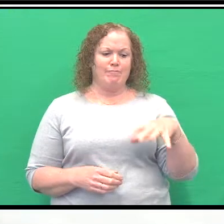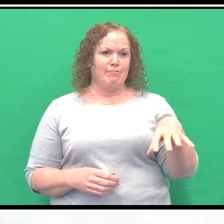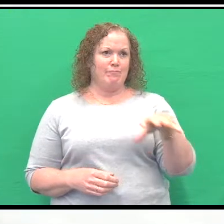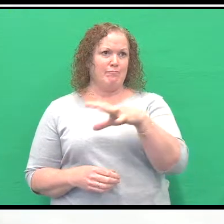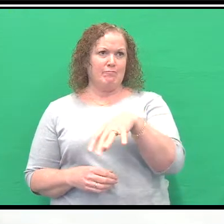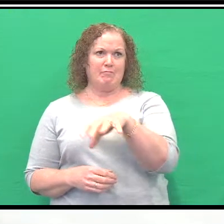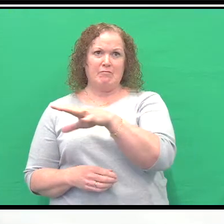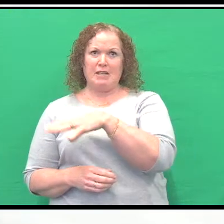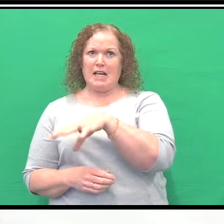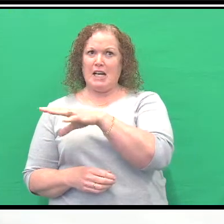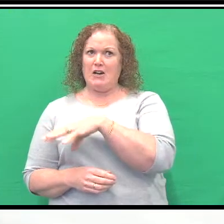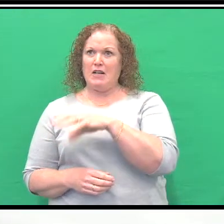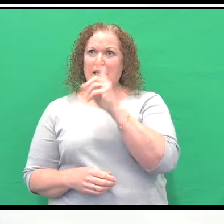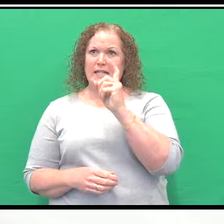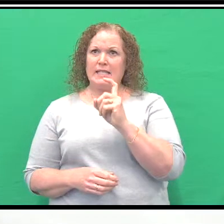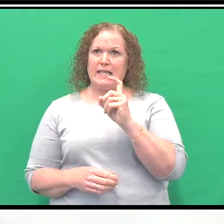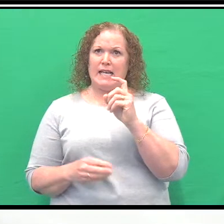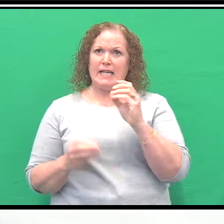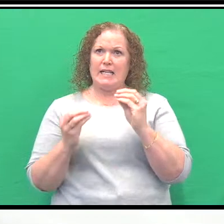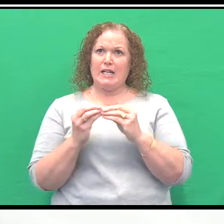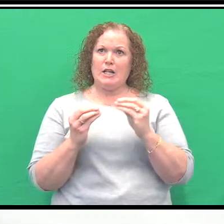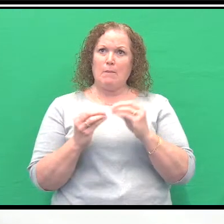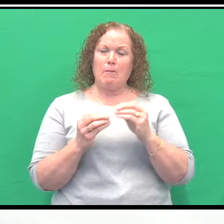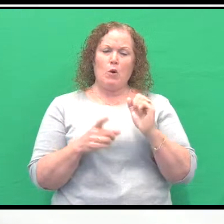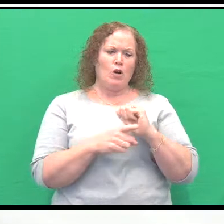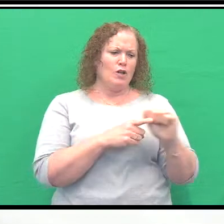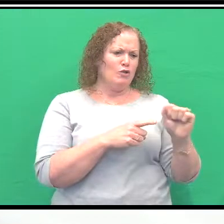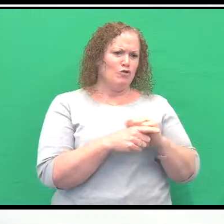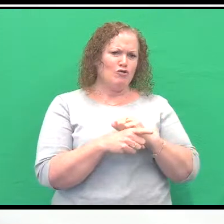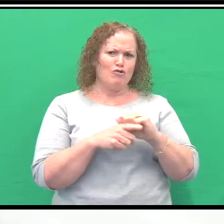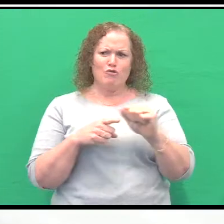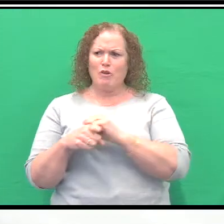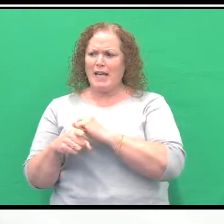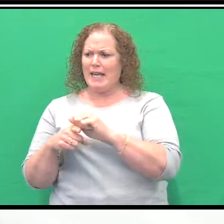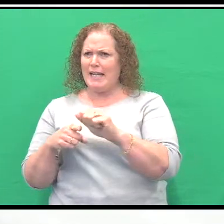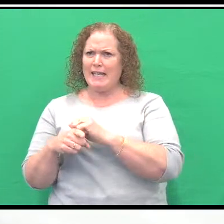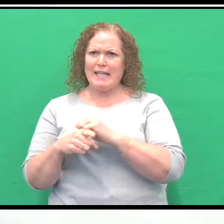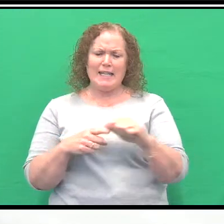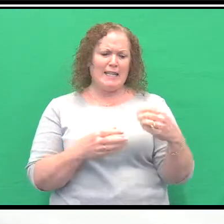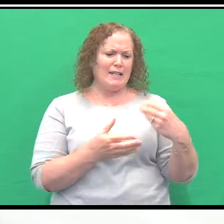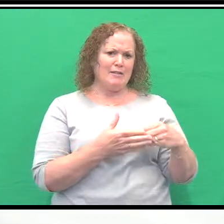anything like if we compared ourselves to other districts, where are we